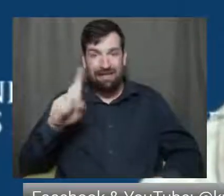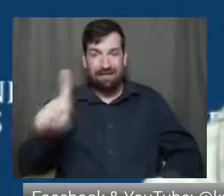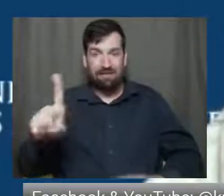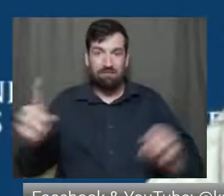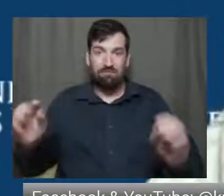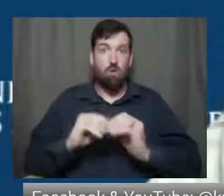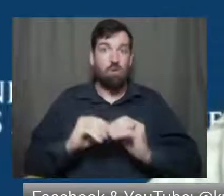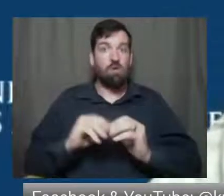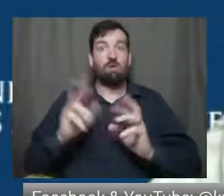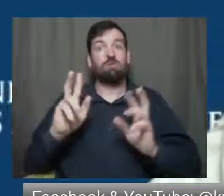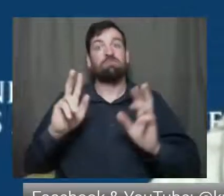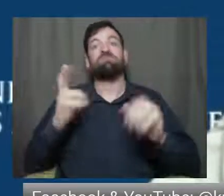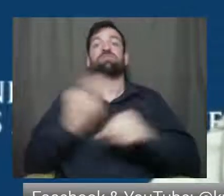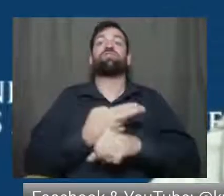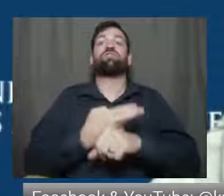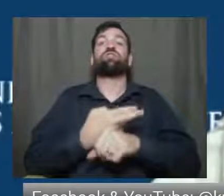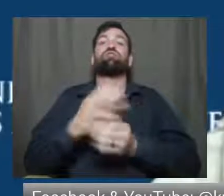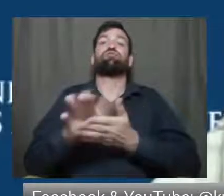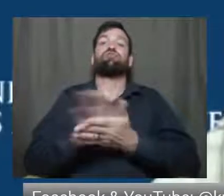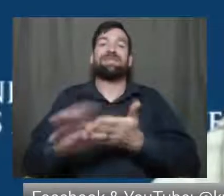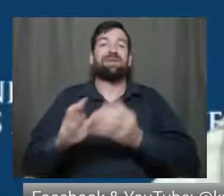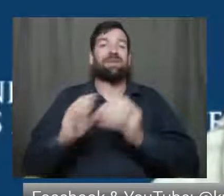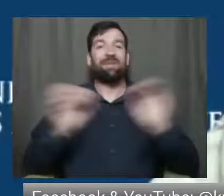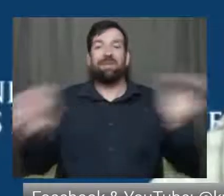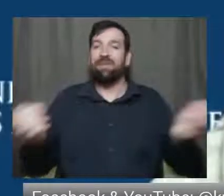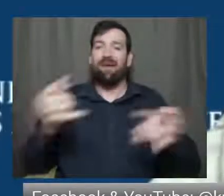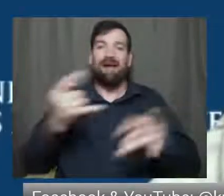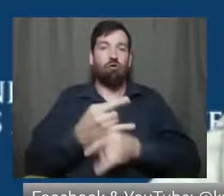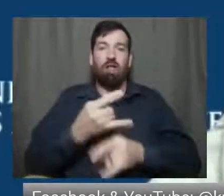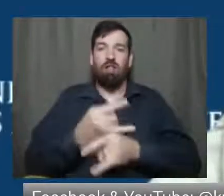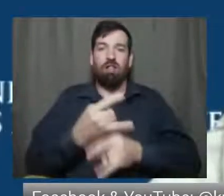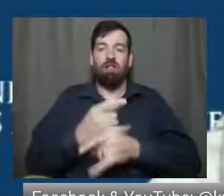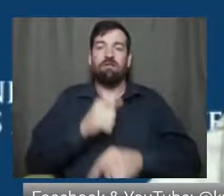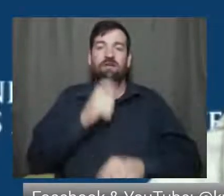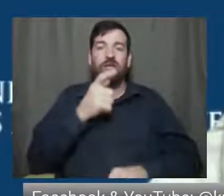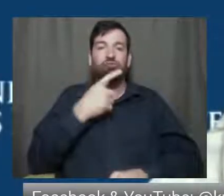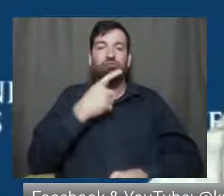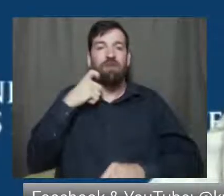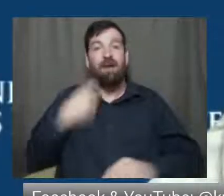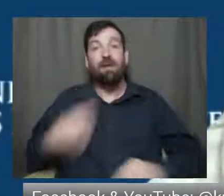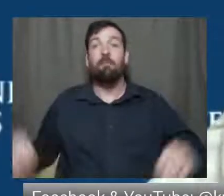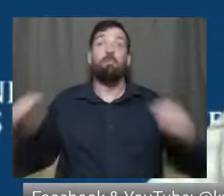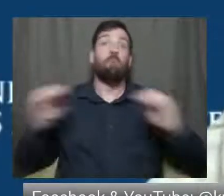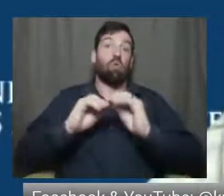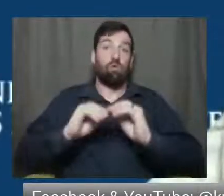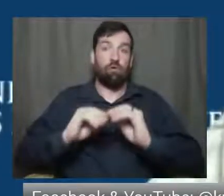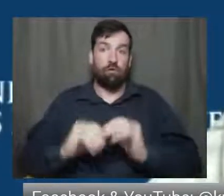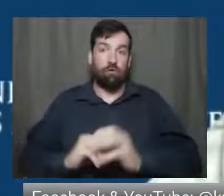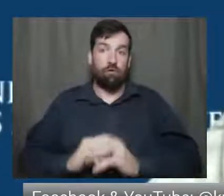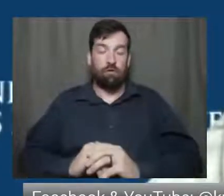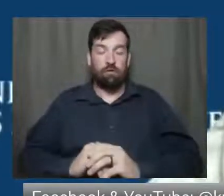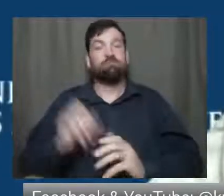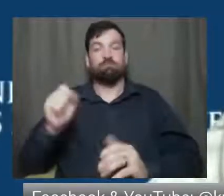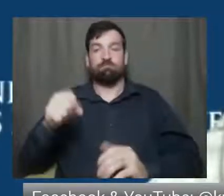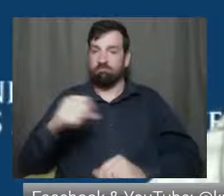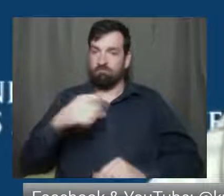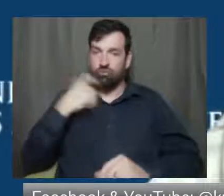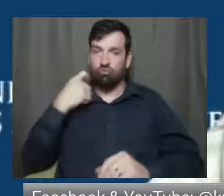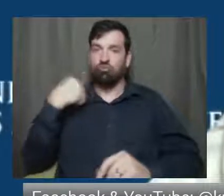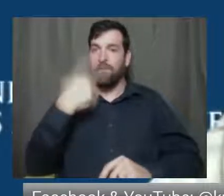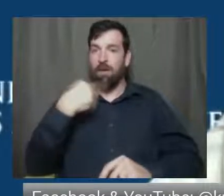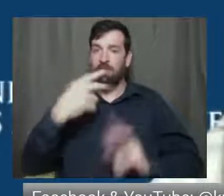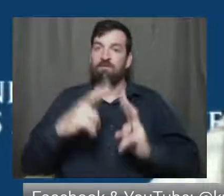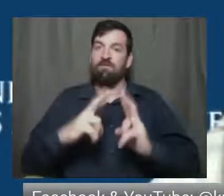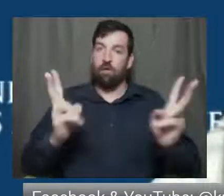can use rinses without alcohol, so it will not dry off more their mouth. So yeah, dry mouth is a very,